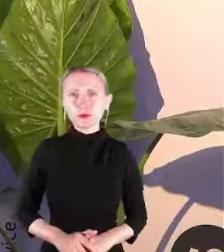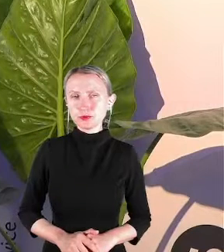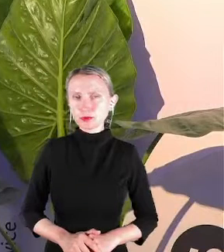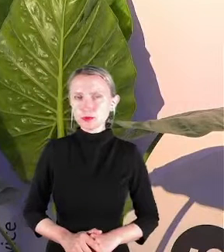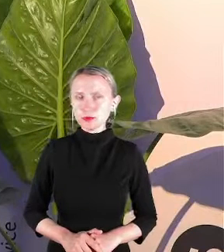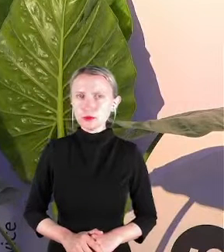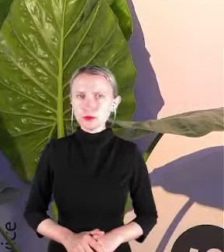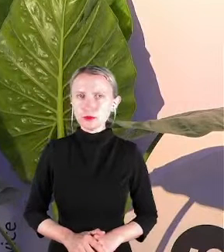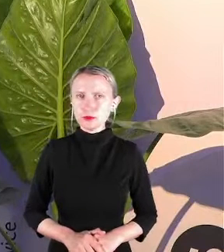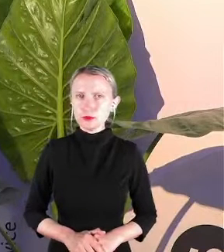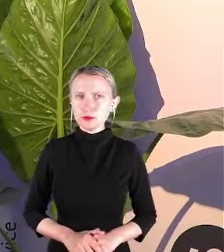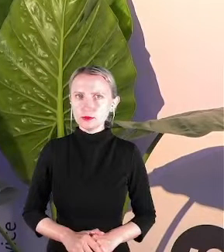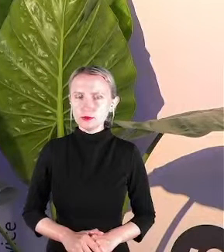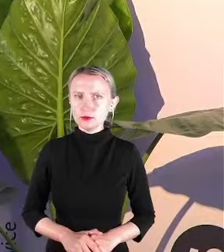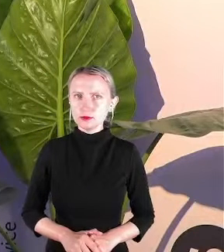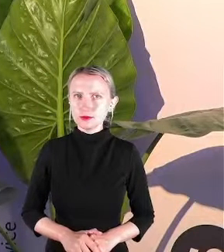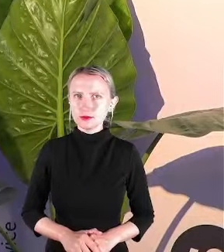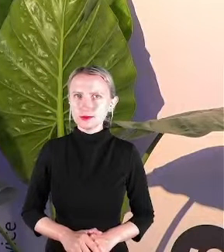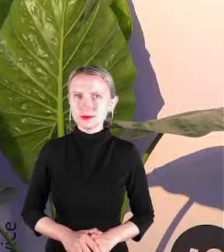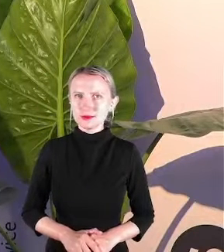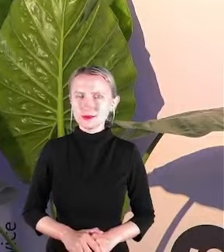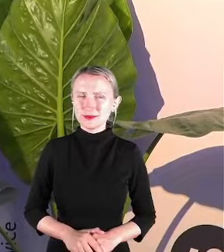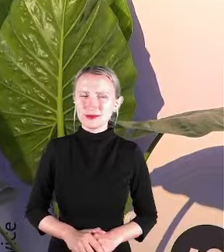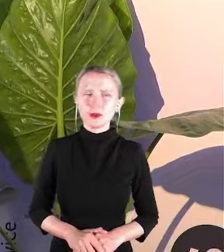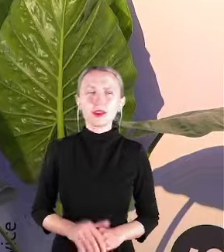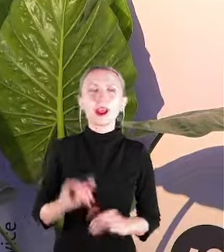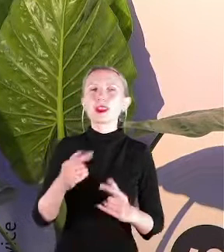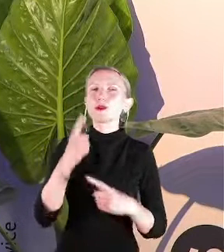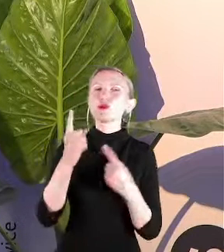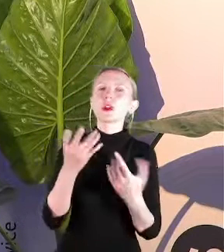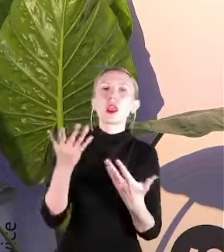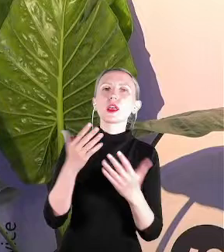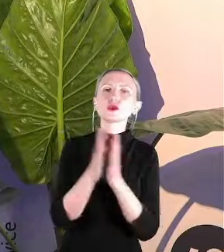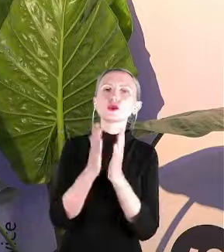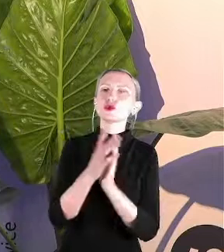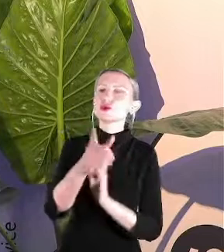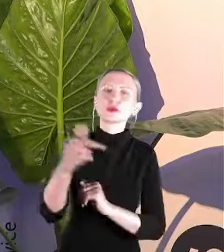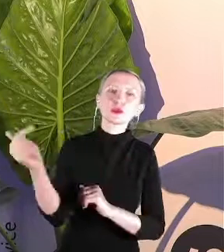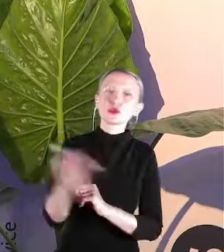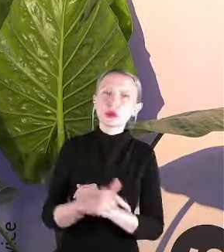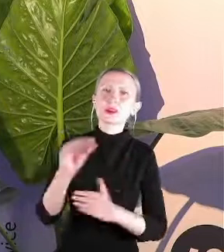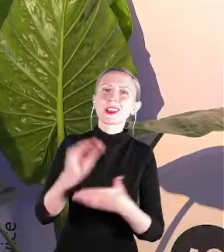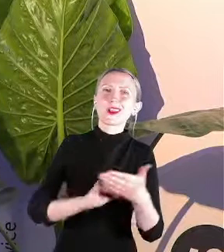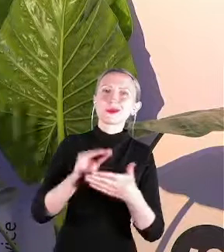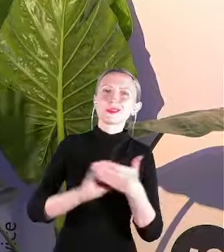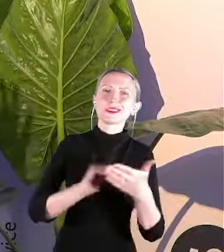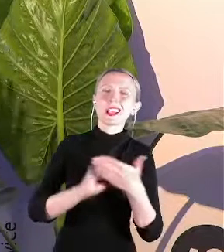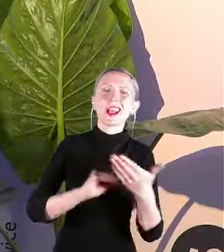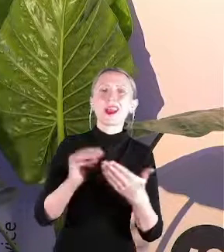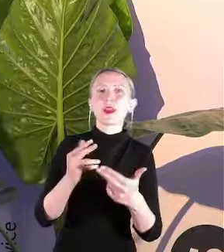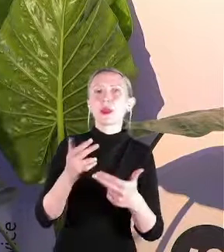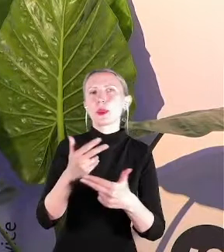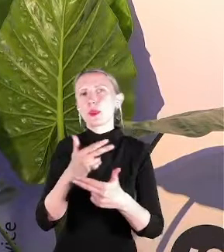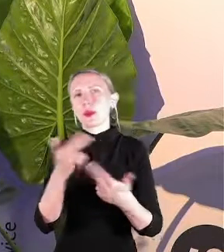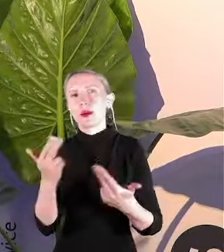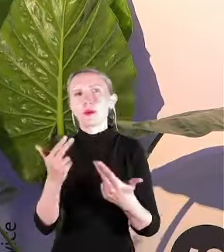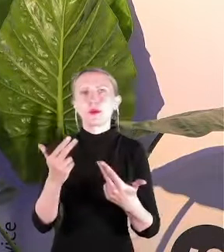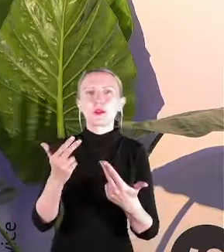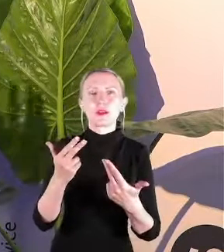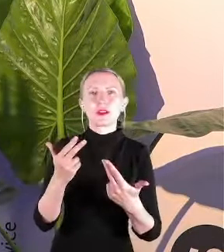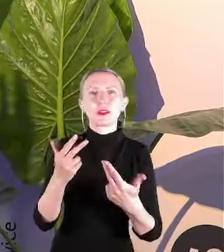do you think? Like, how many books do you need to write about uglification of Sweden to shift the public